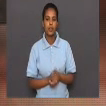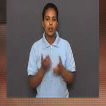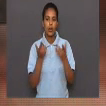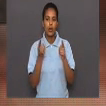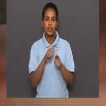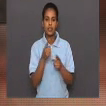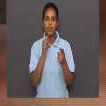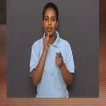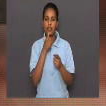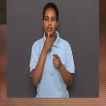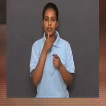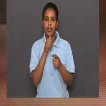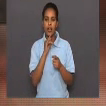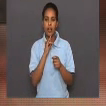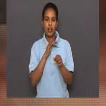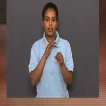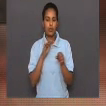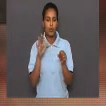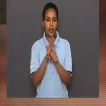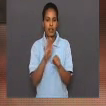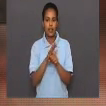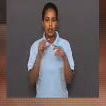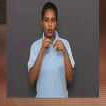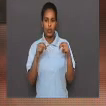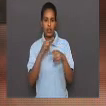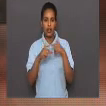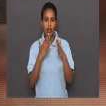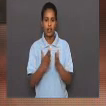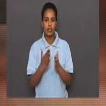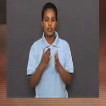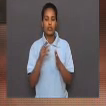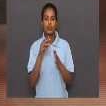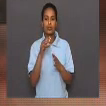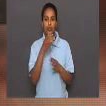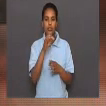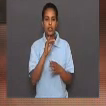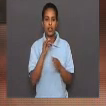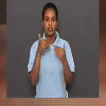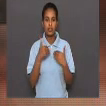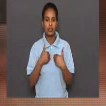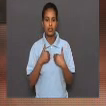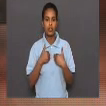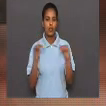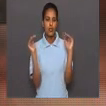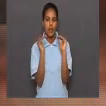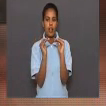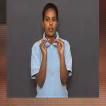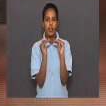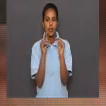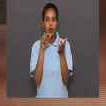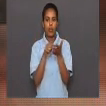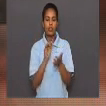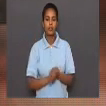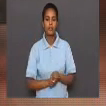When the acid has been completely neutralized, the solution has reached its equivalence